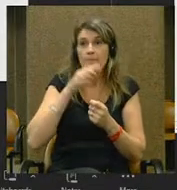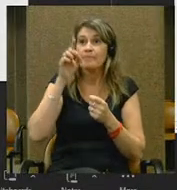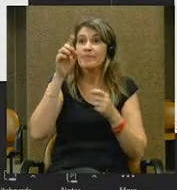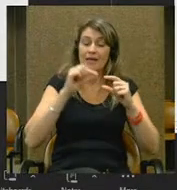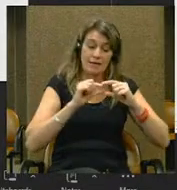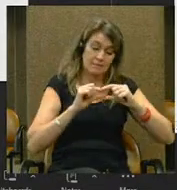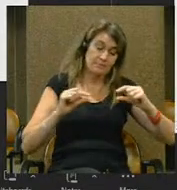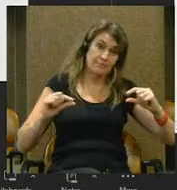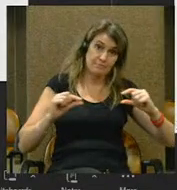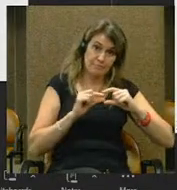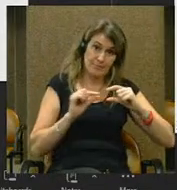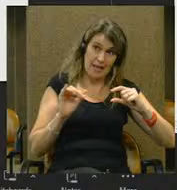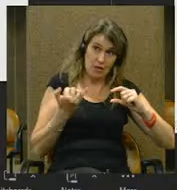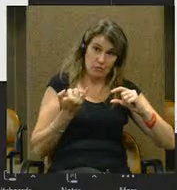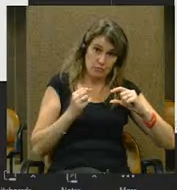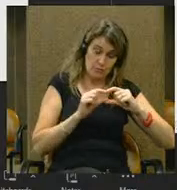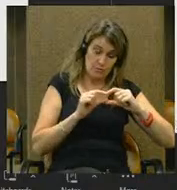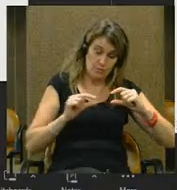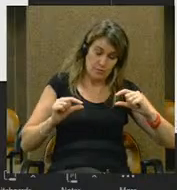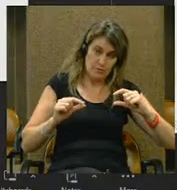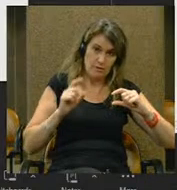Officer's report there.